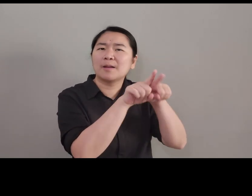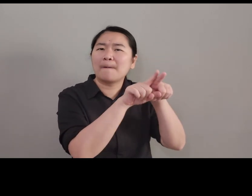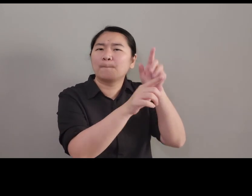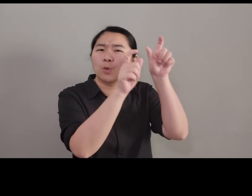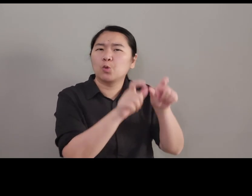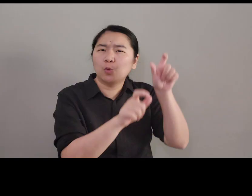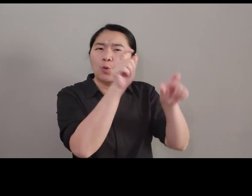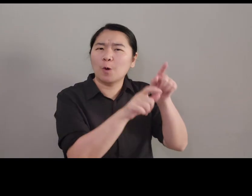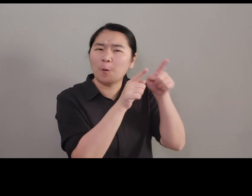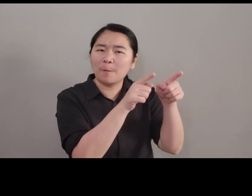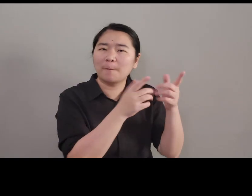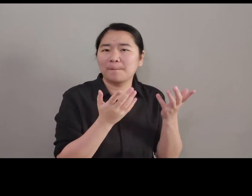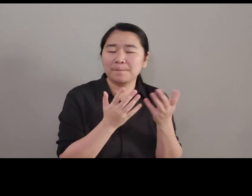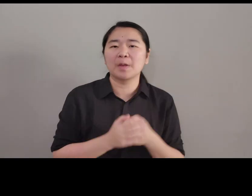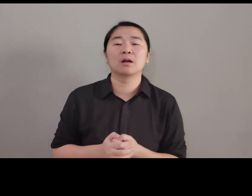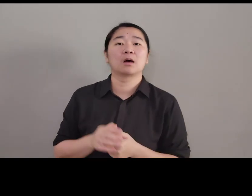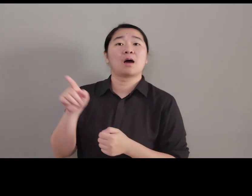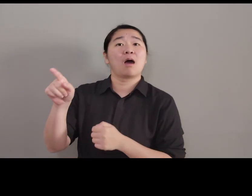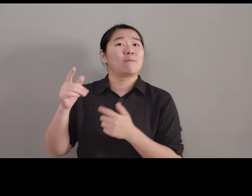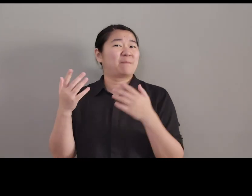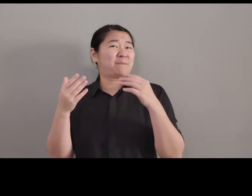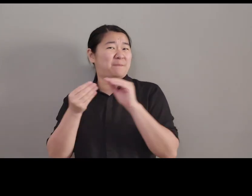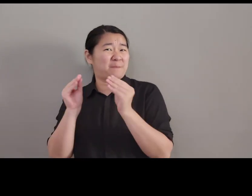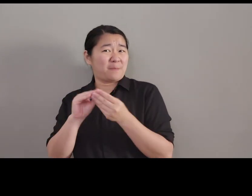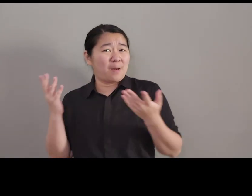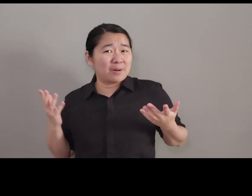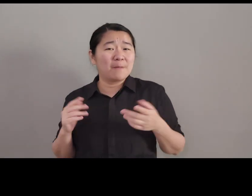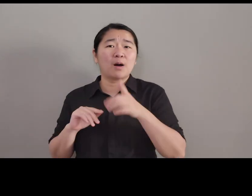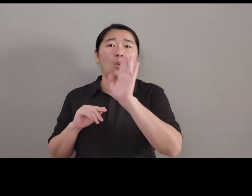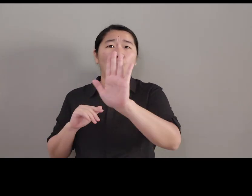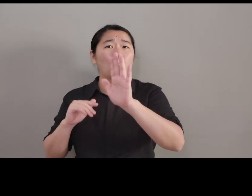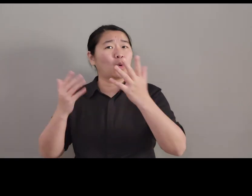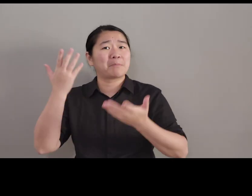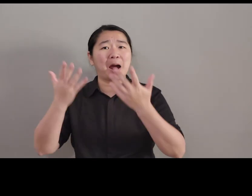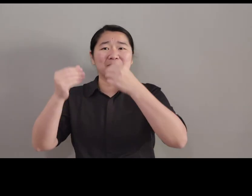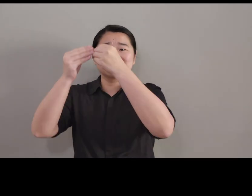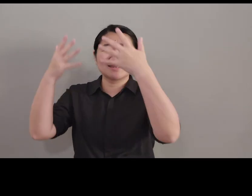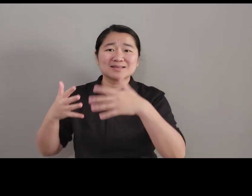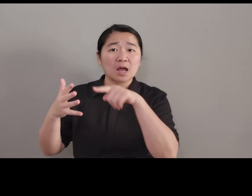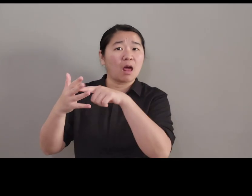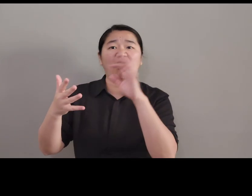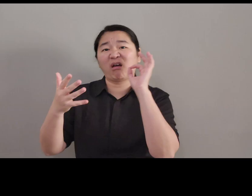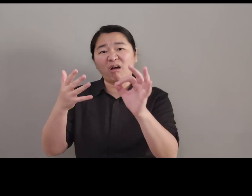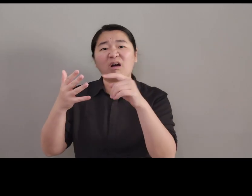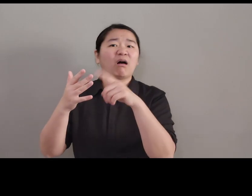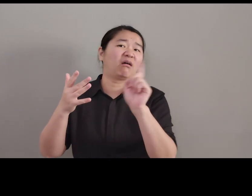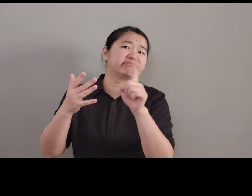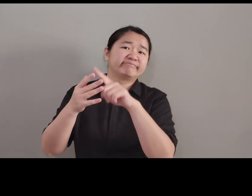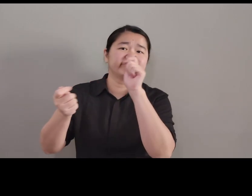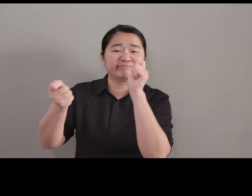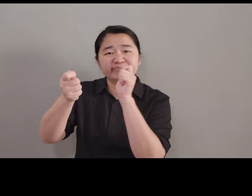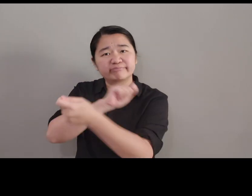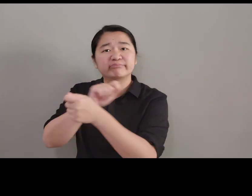than say, your site has now been classified as bad. It didn't pass the thing. You would instead go, here's 10 things